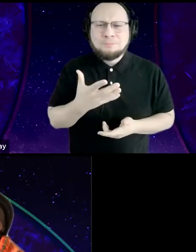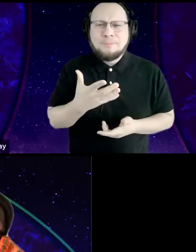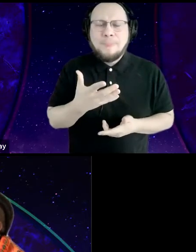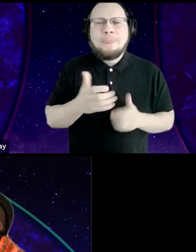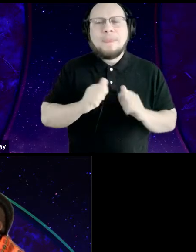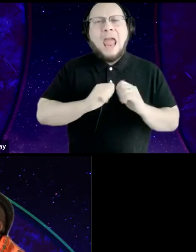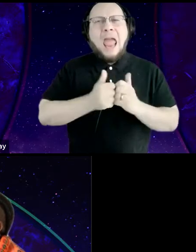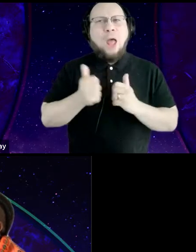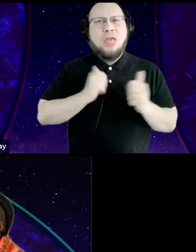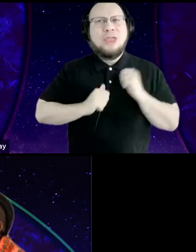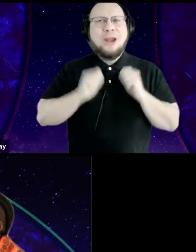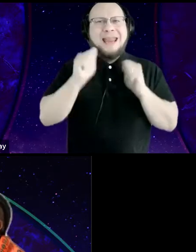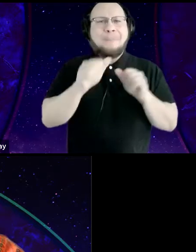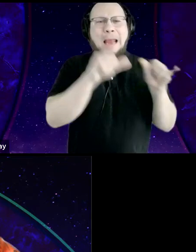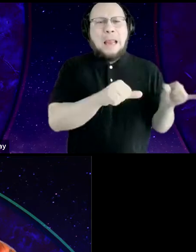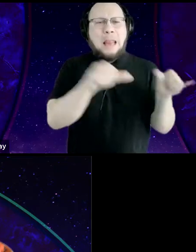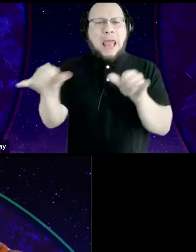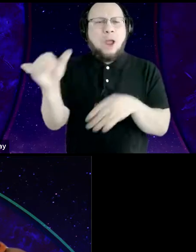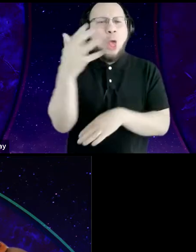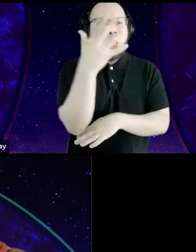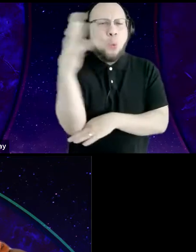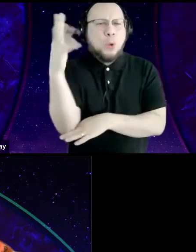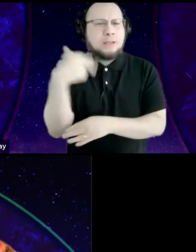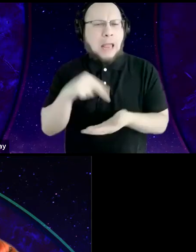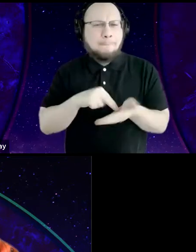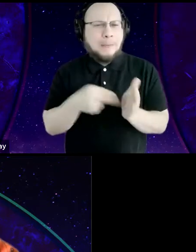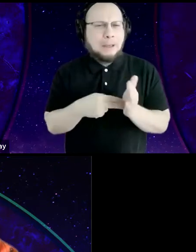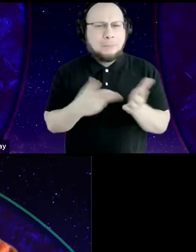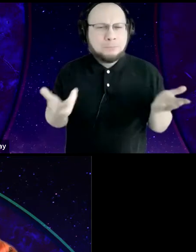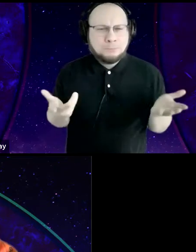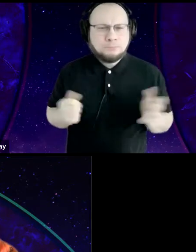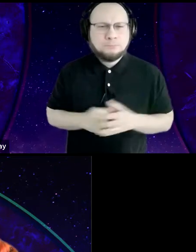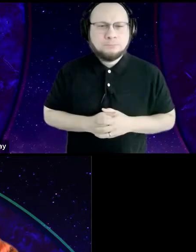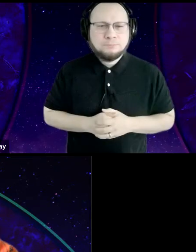can the theater be more like the wilderness is my question.